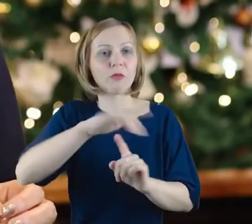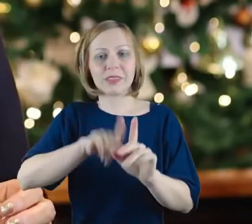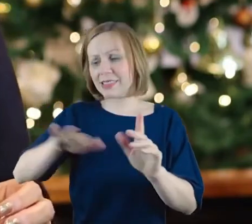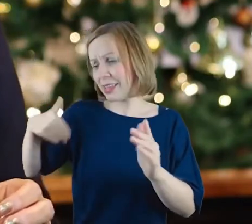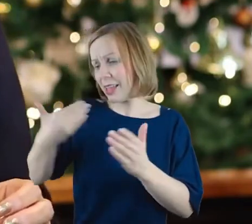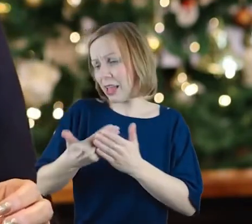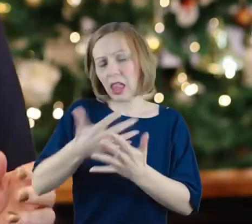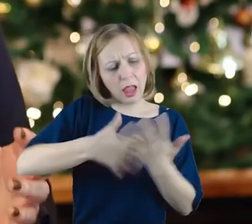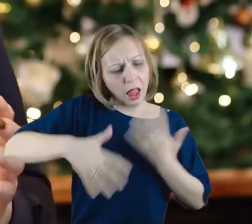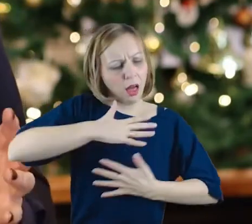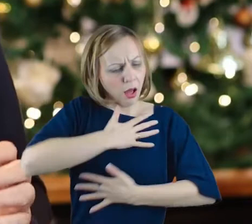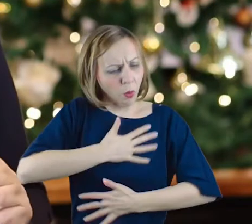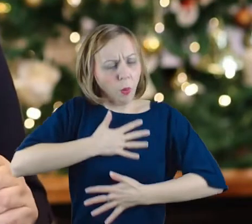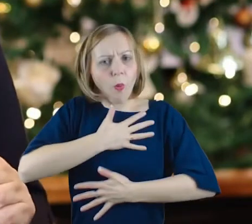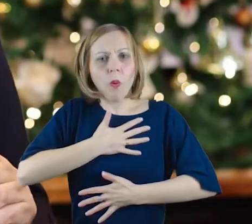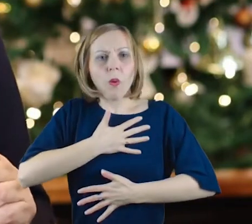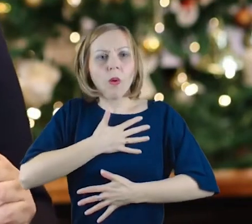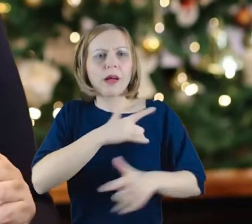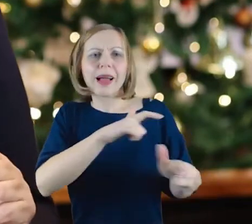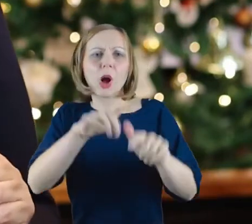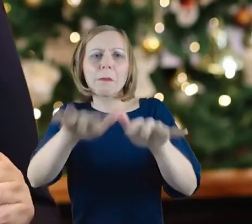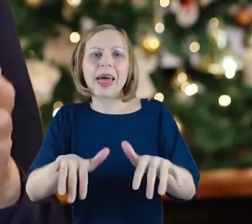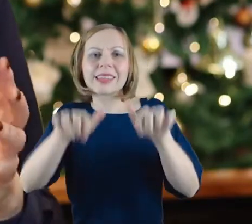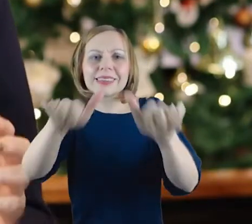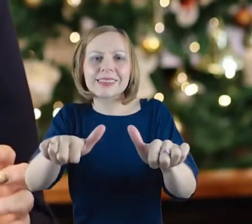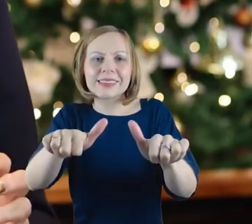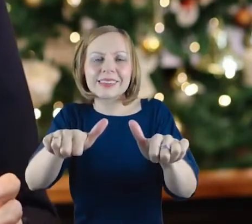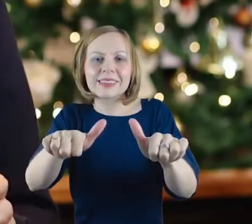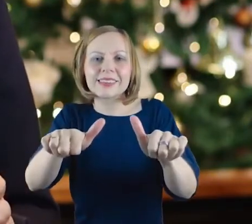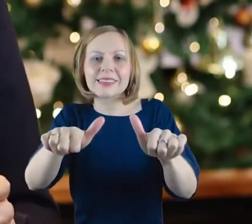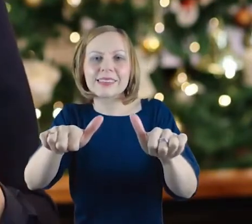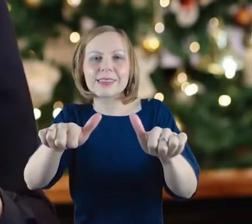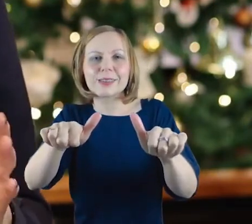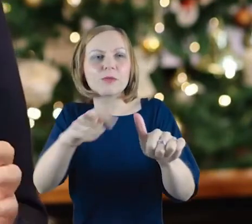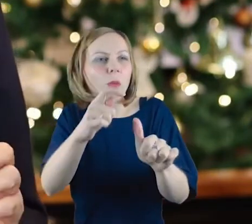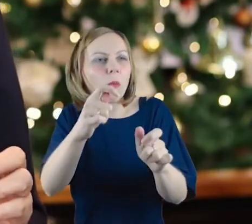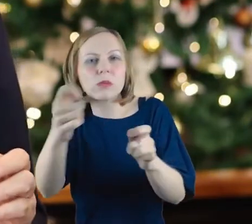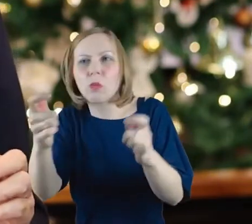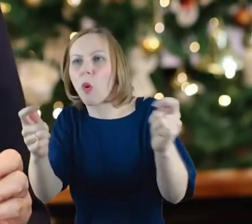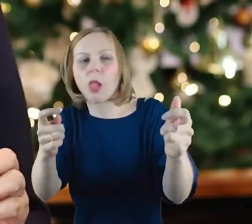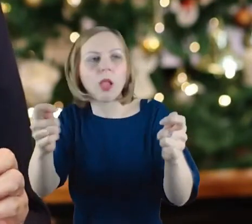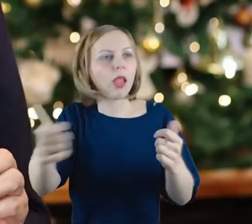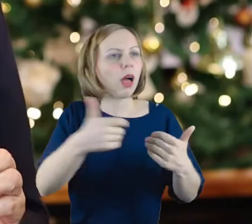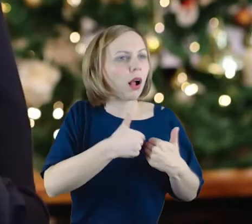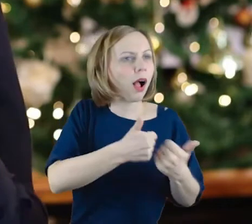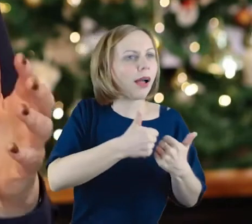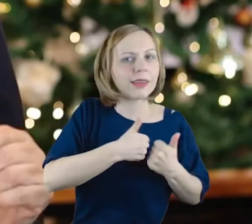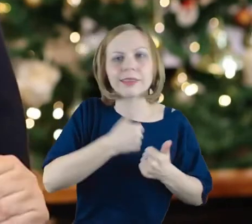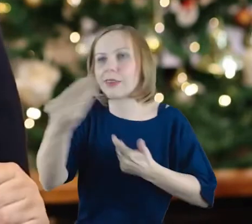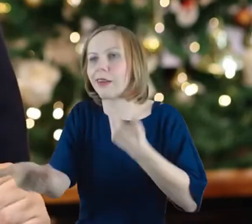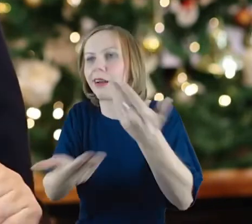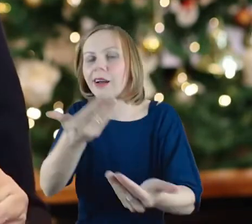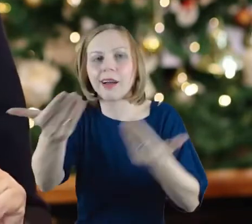this year. And then keep on blessing with those little kindnesses that mean so much to people. And that